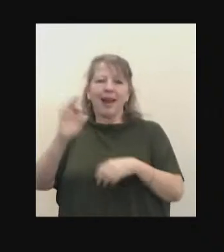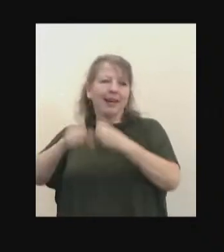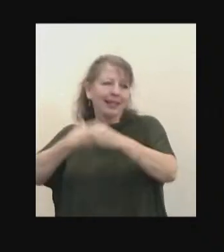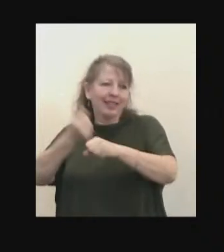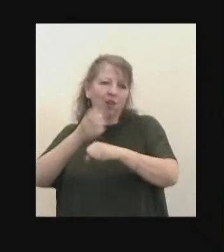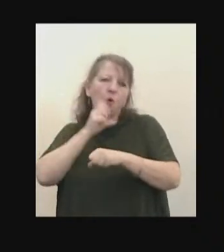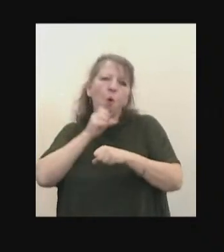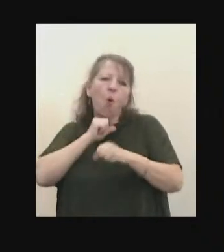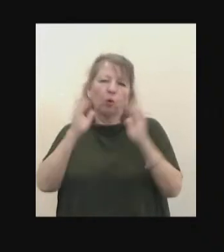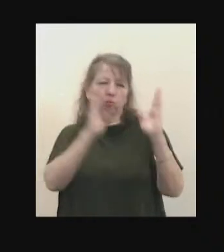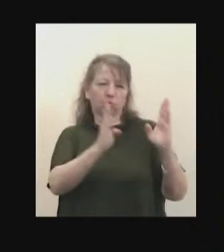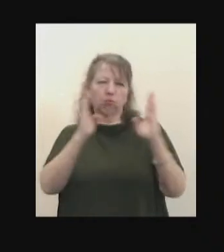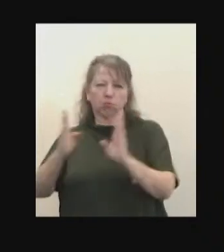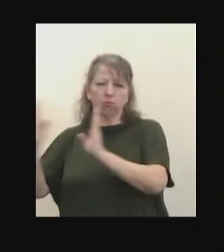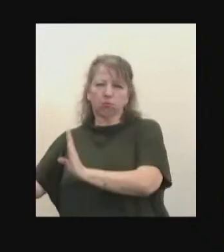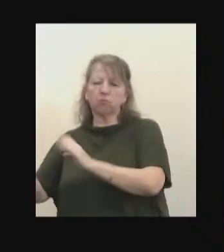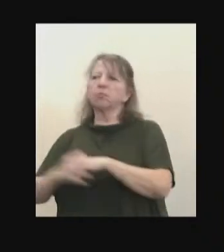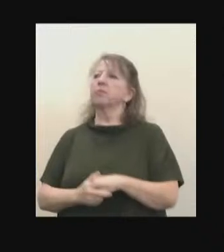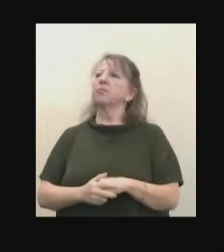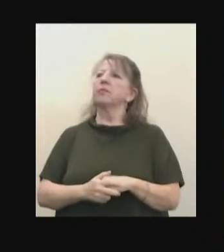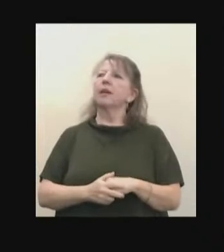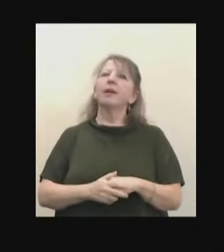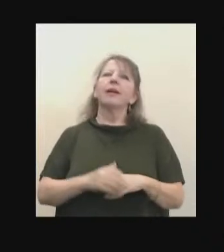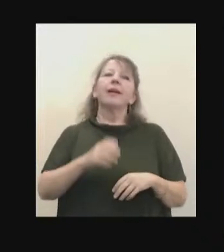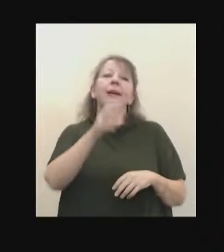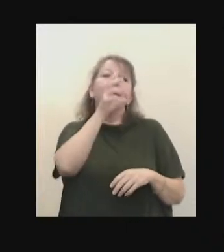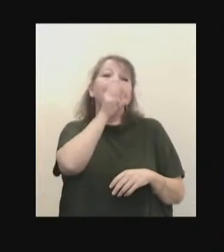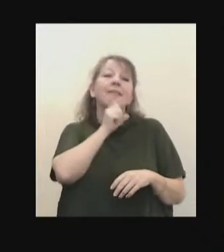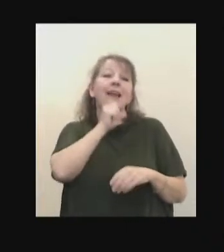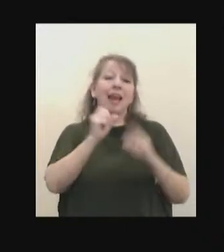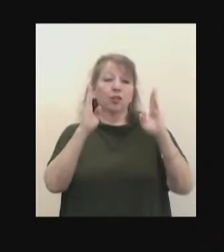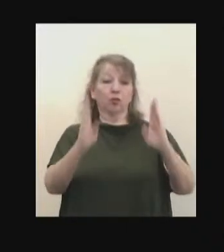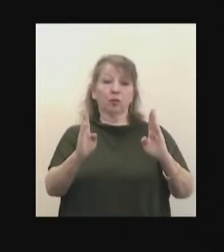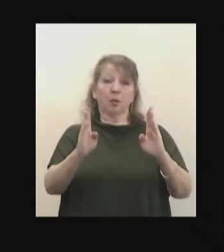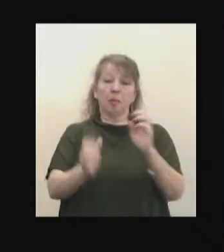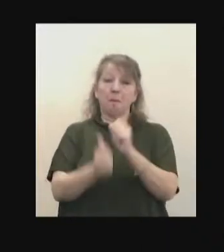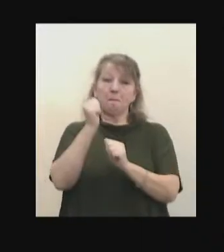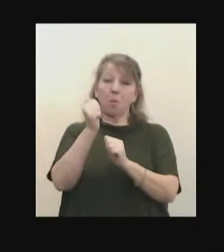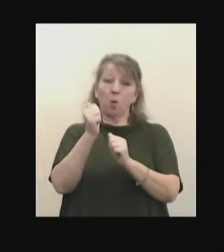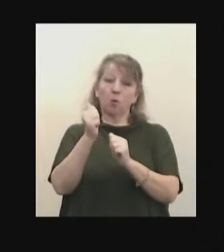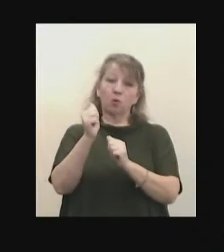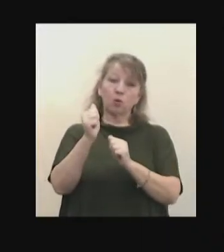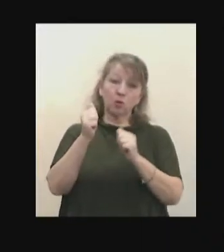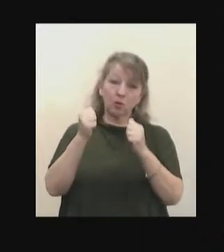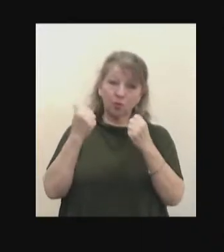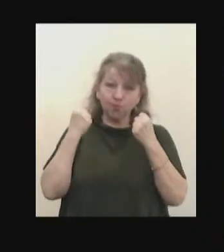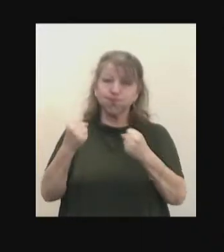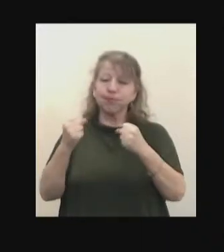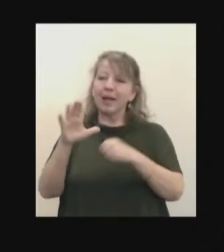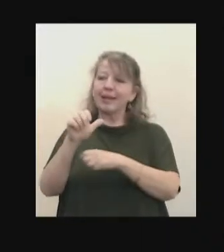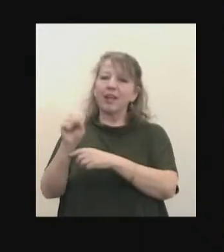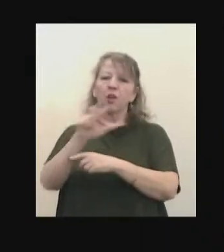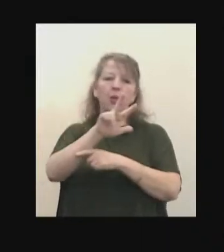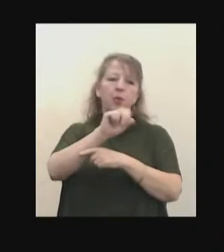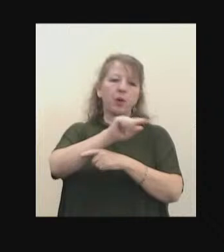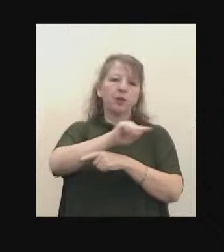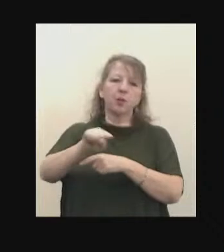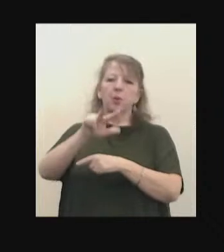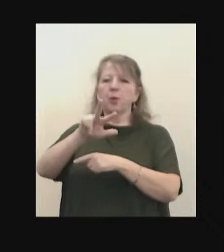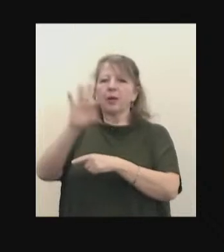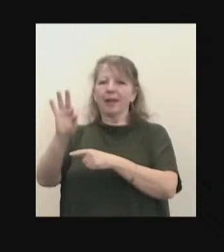actual age category that had the most raw cases was the 30 to 39-year-old age category, which we've seen for quite some